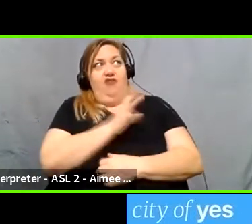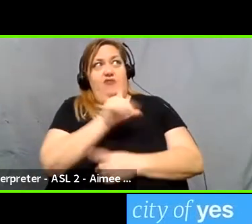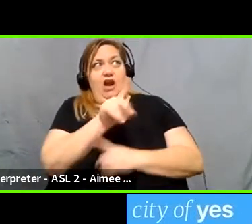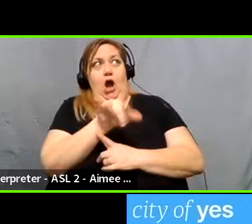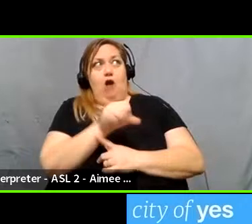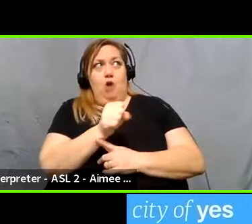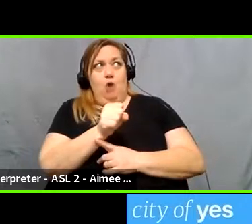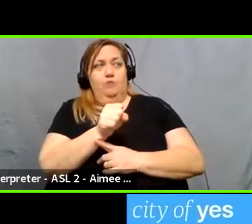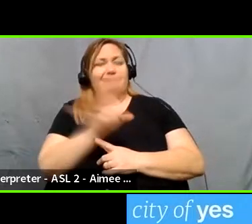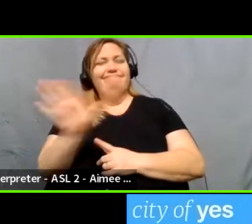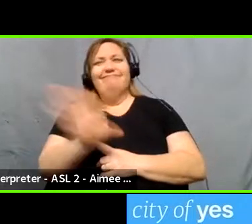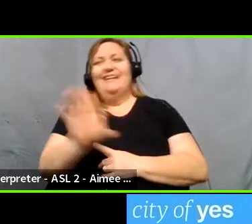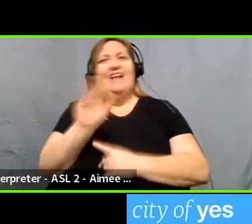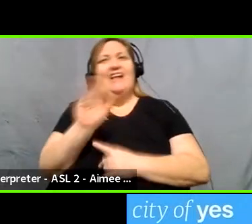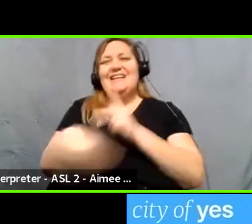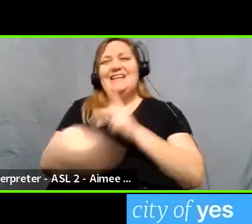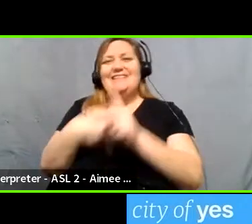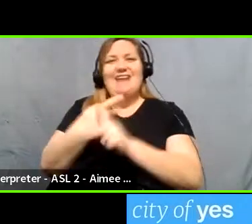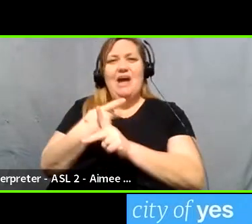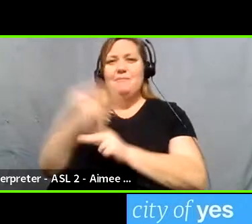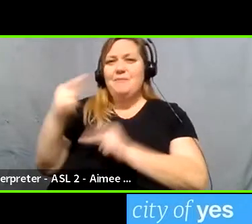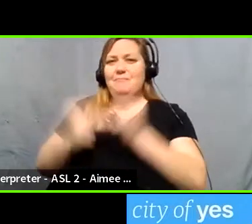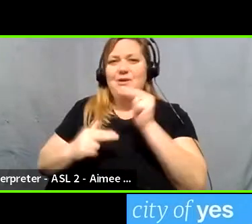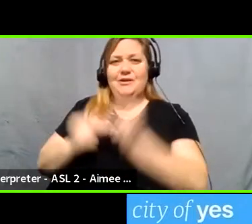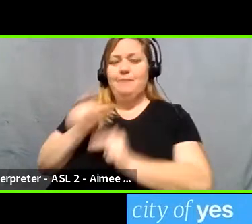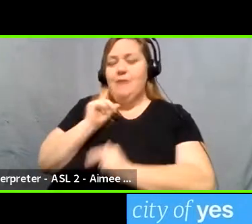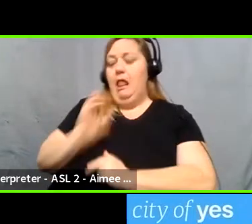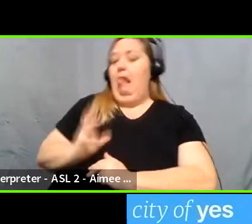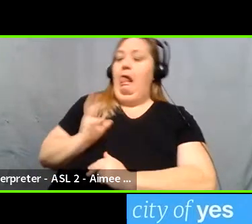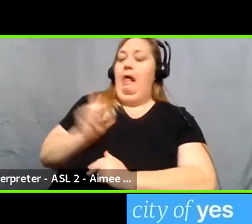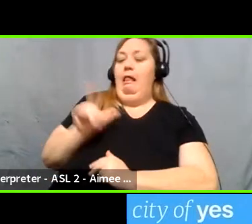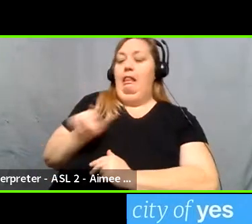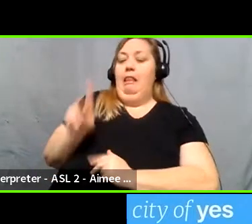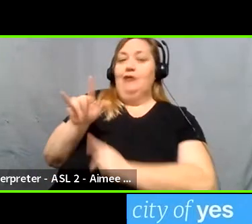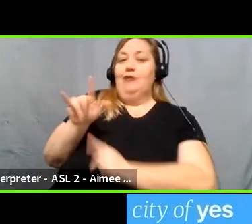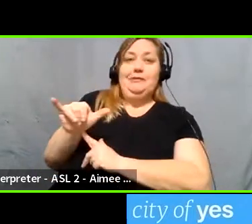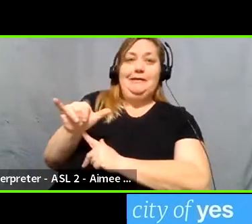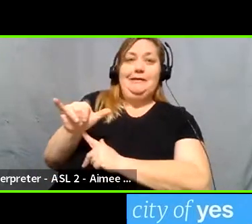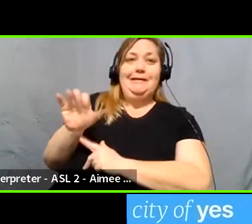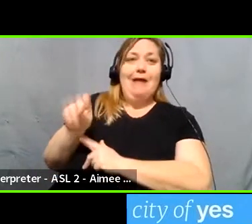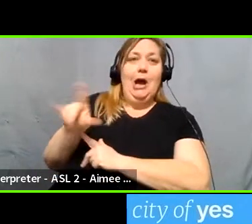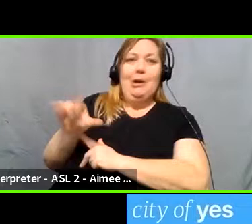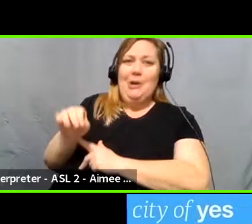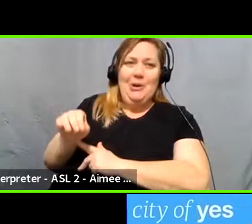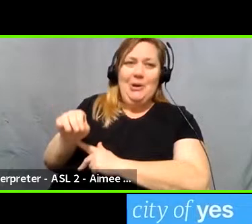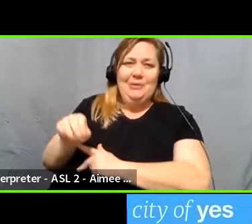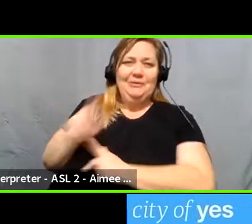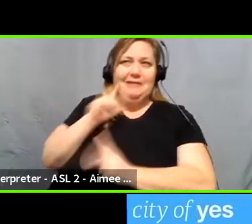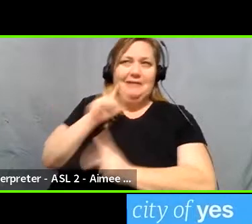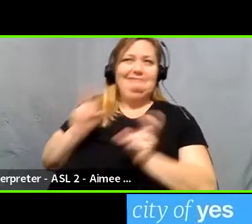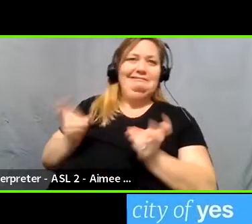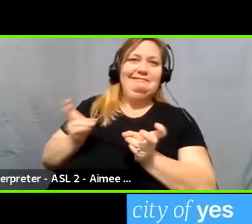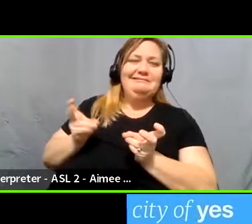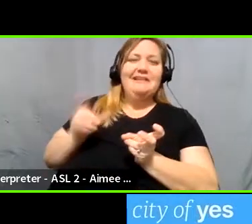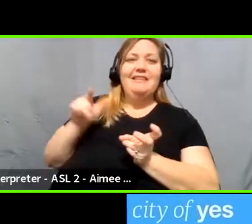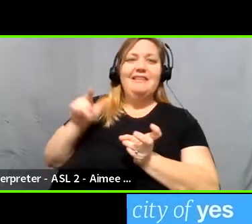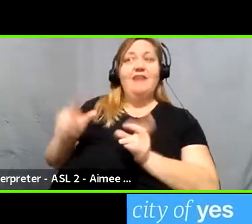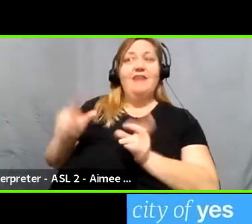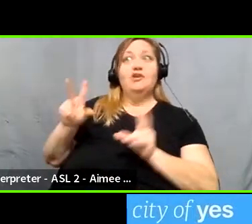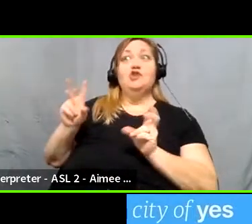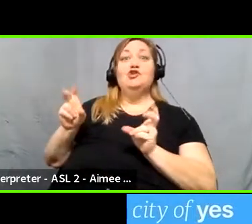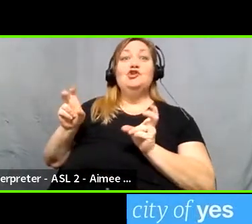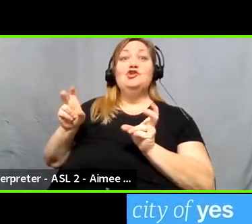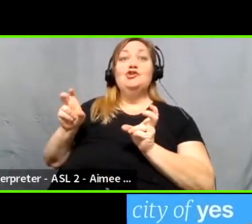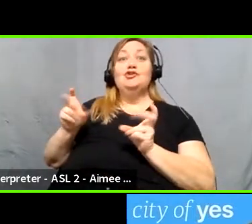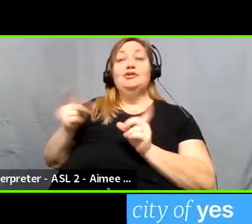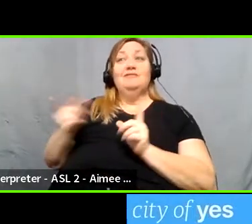these would be the type of building that would, you know, maybe perhaps be, mean, I guess one person's luxury condo is, you know, that's also a, you know, term that does not have a